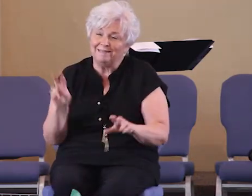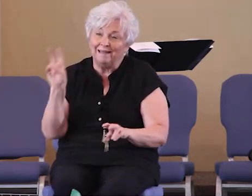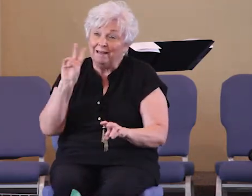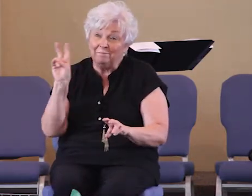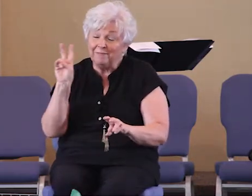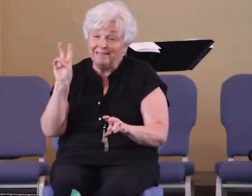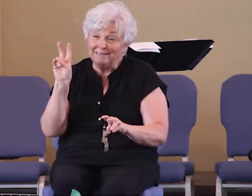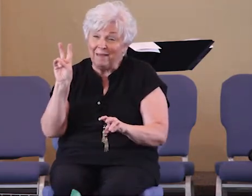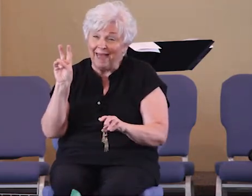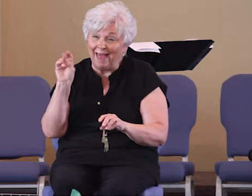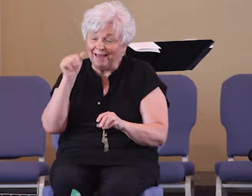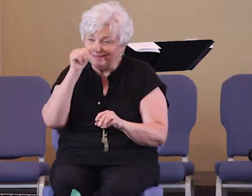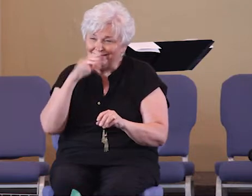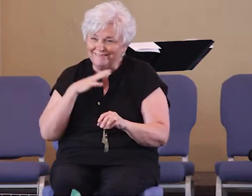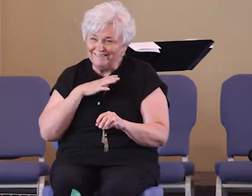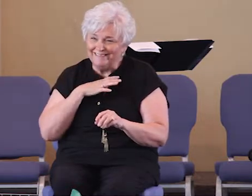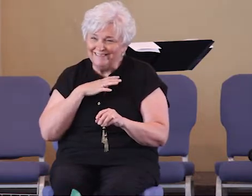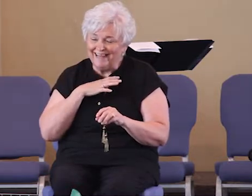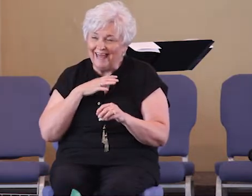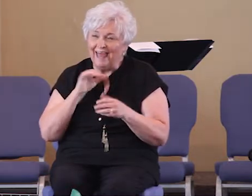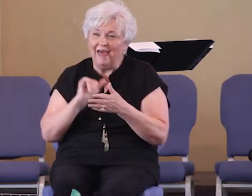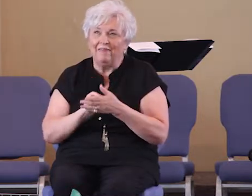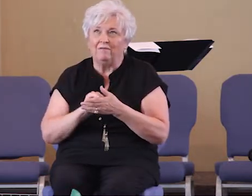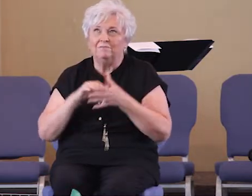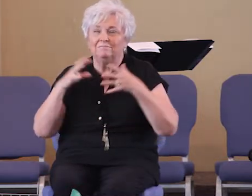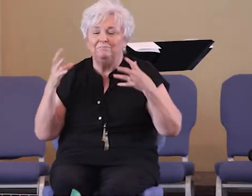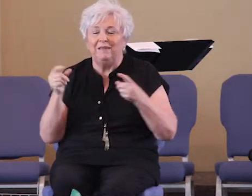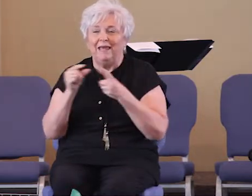That was the big word in the 60s, wasn't it?